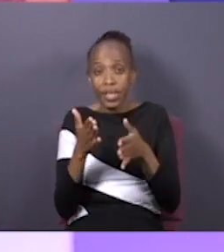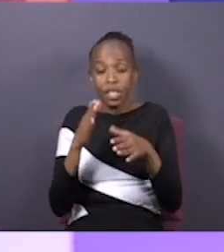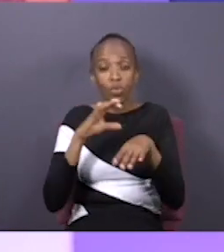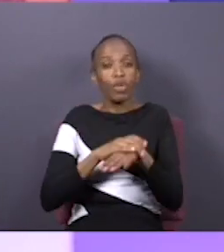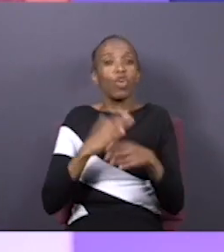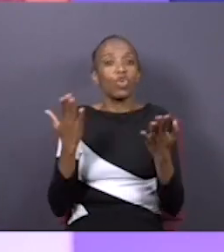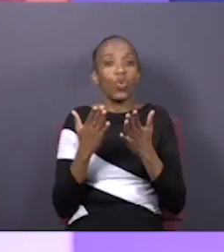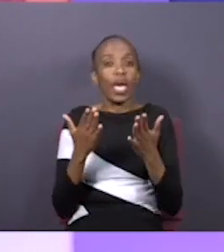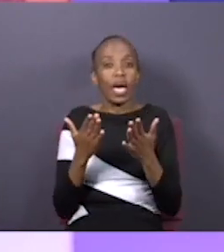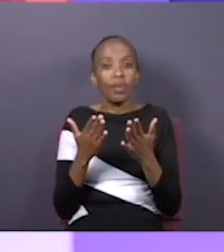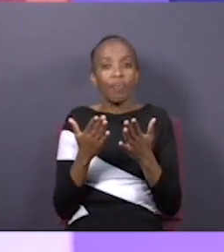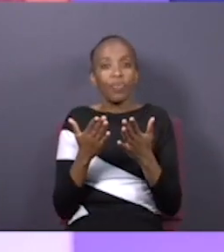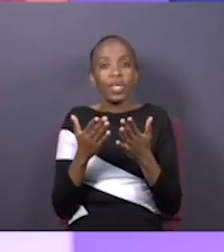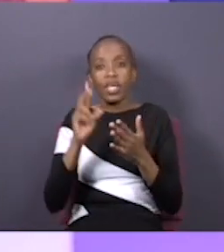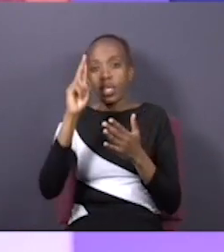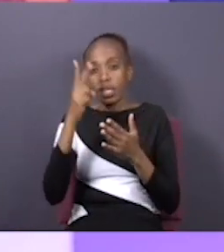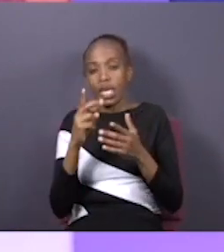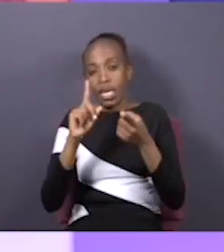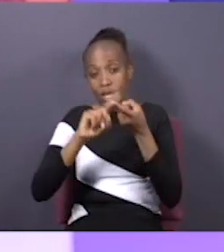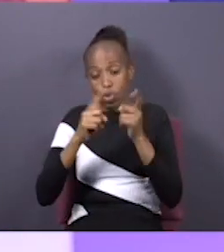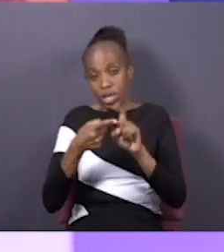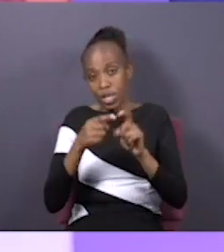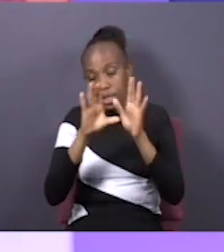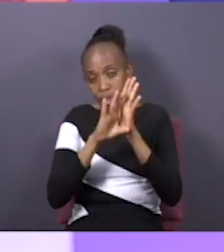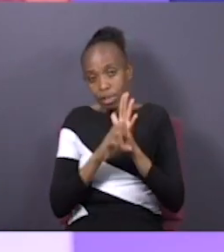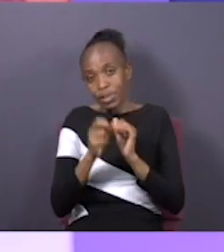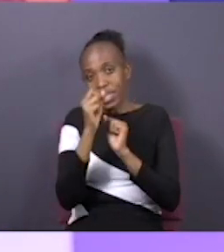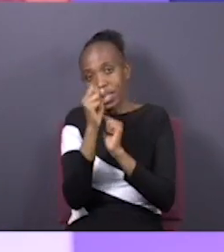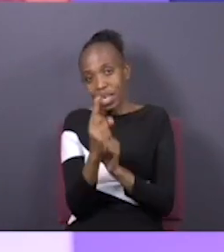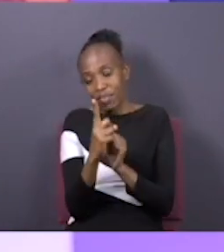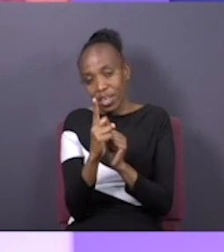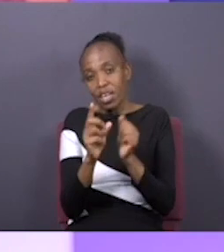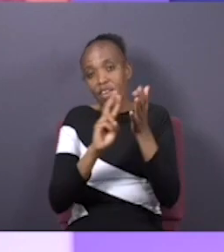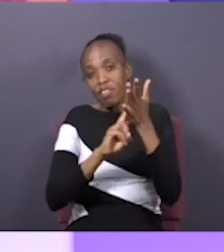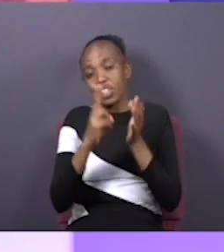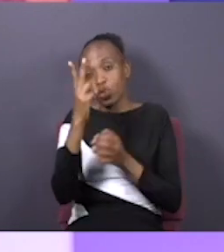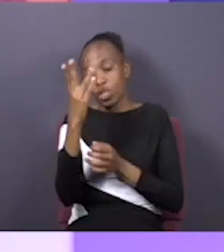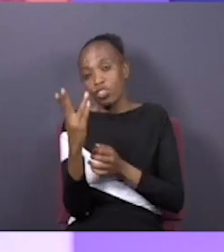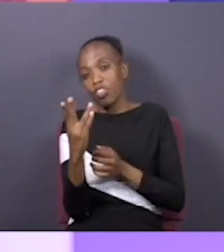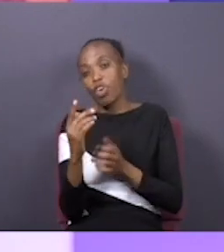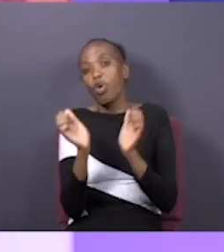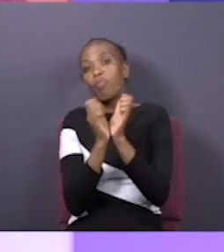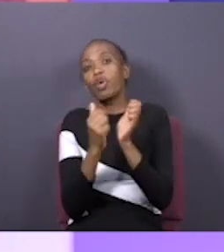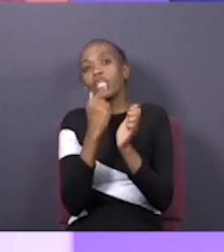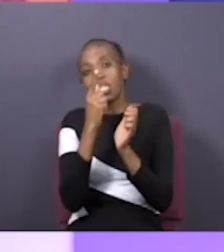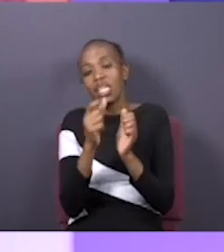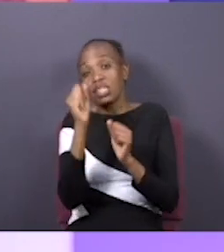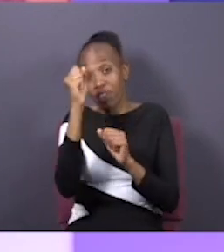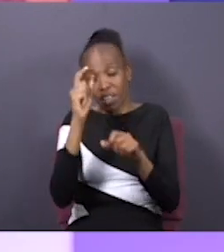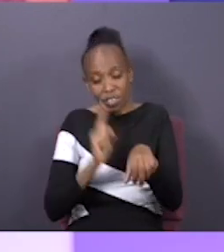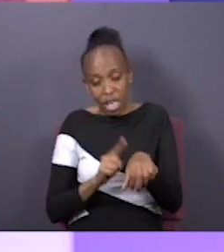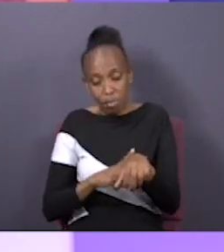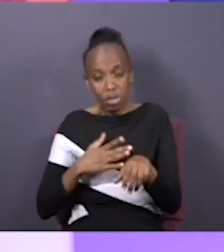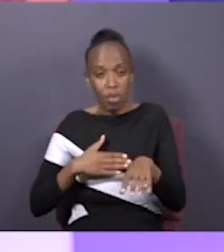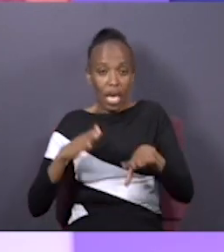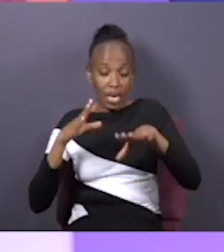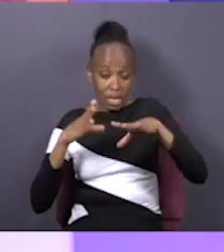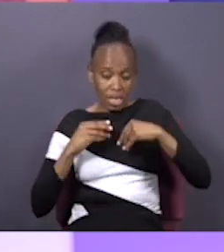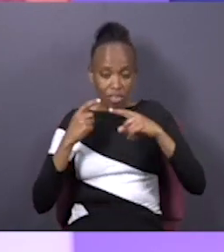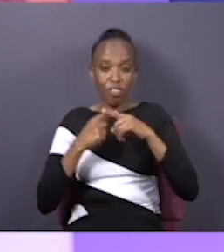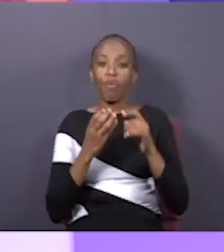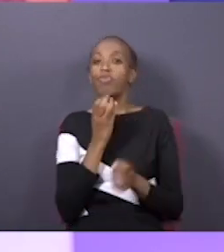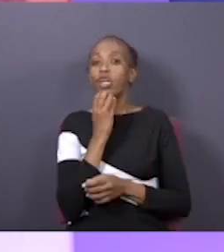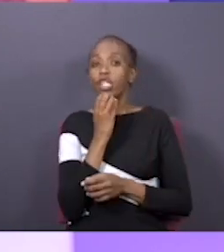to be found in the book of 2 Corinthians chapter 11. From verse 24, he says, "Five times I received from